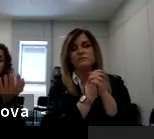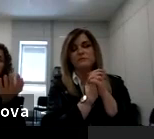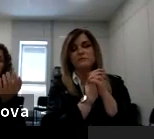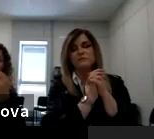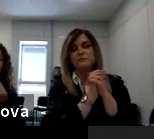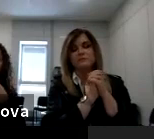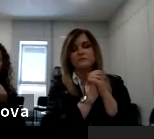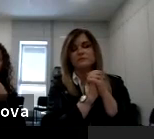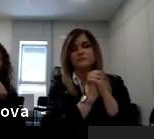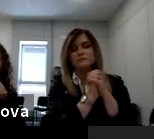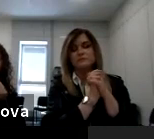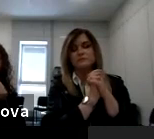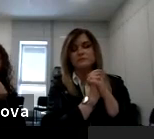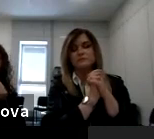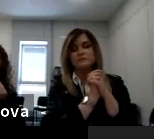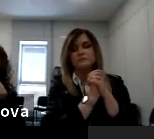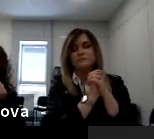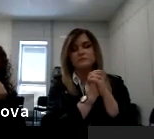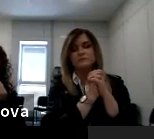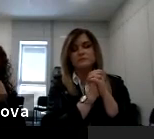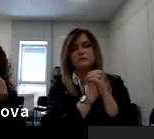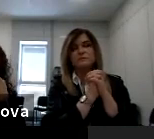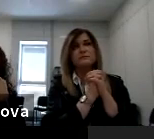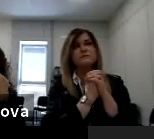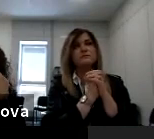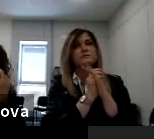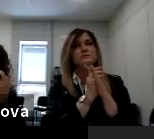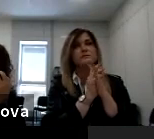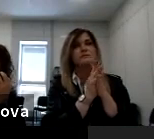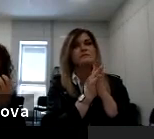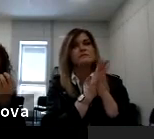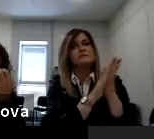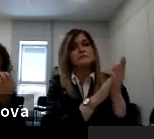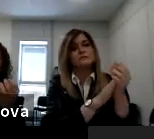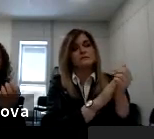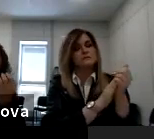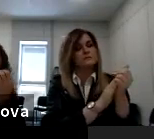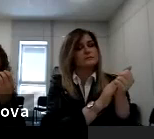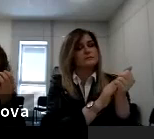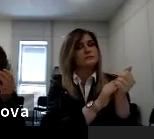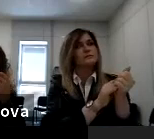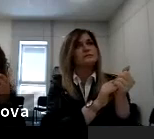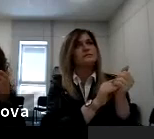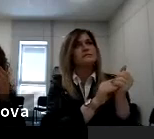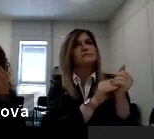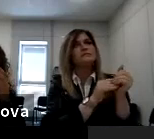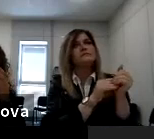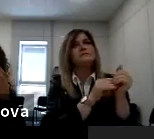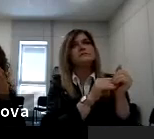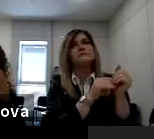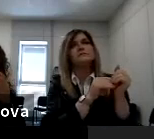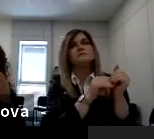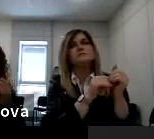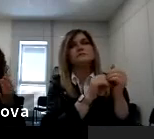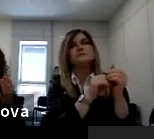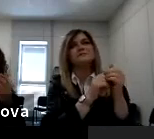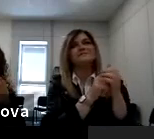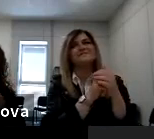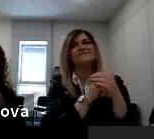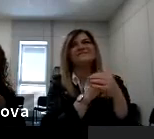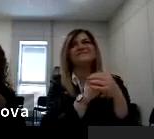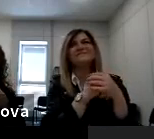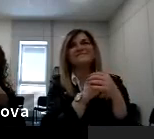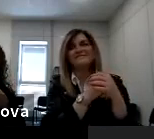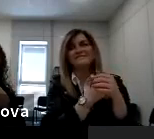just see the effect. And speaking about accent lighting, of course, we have to have